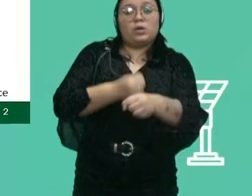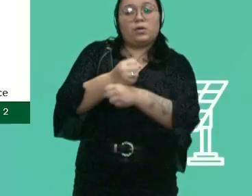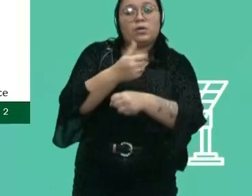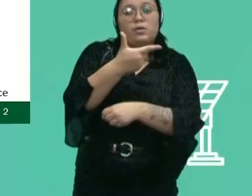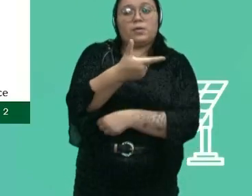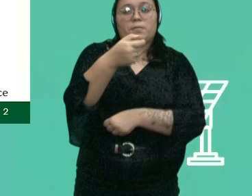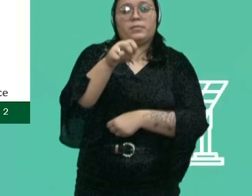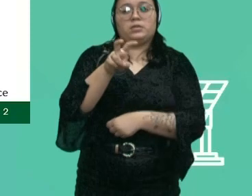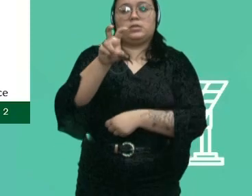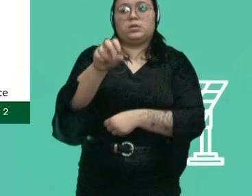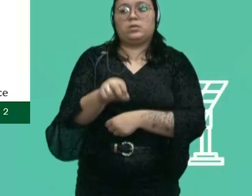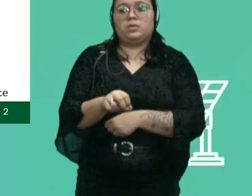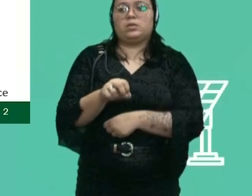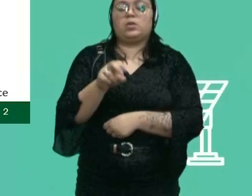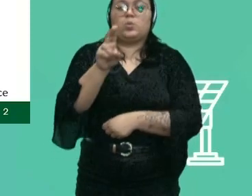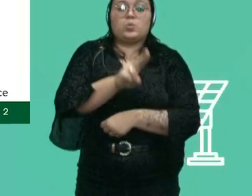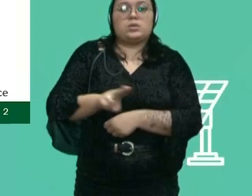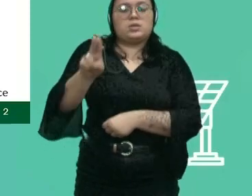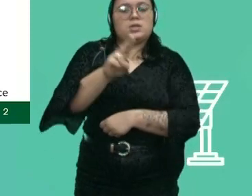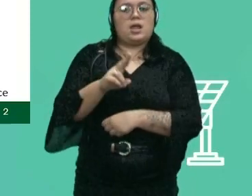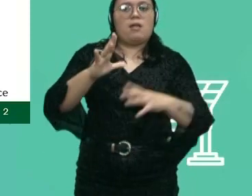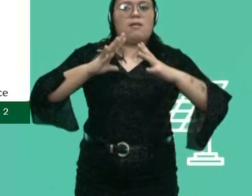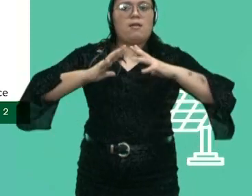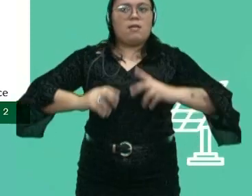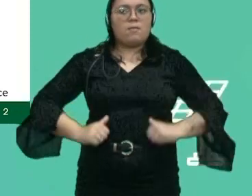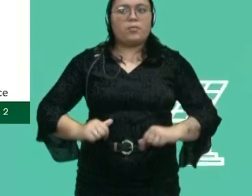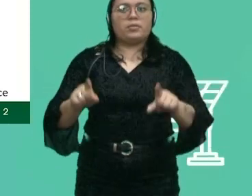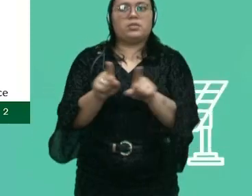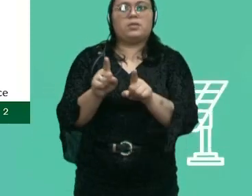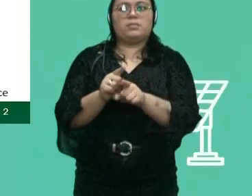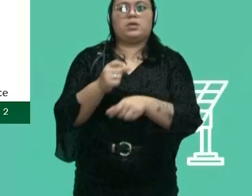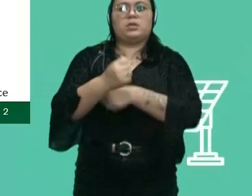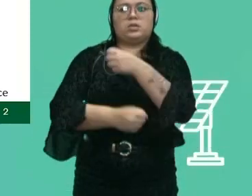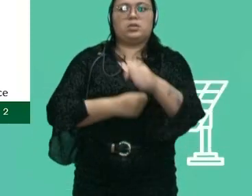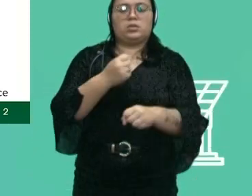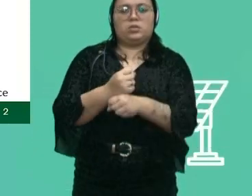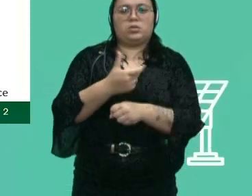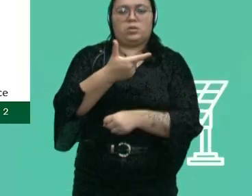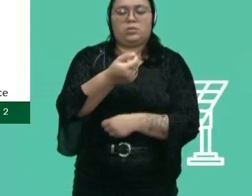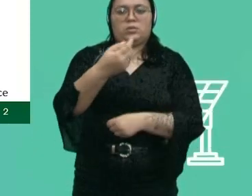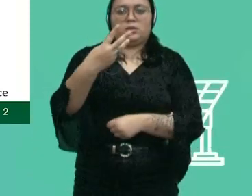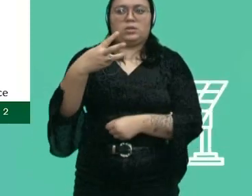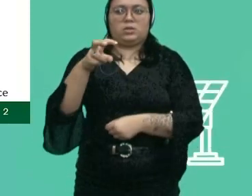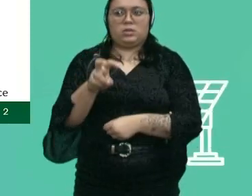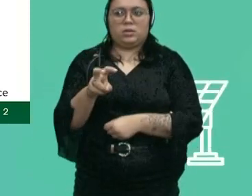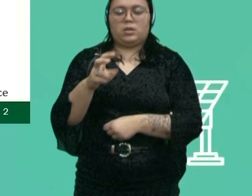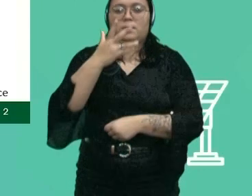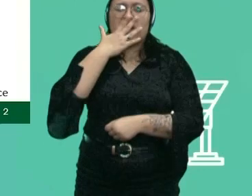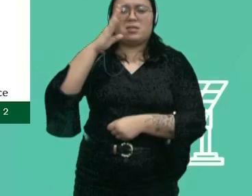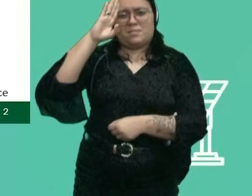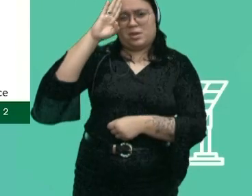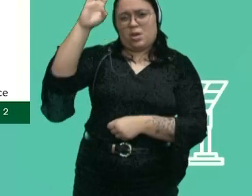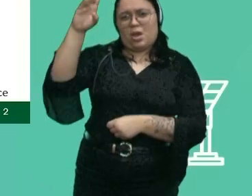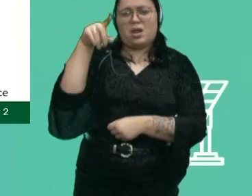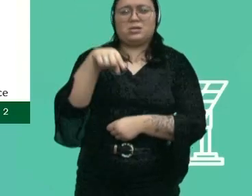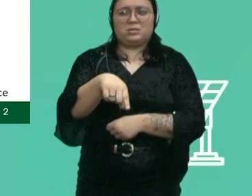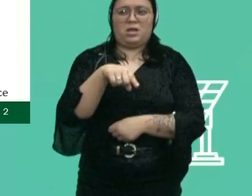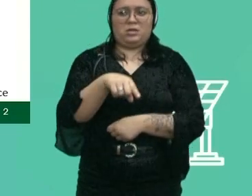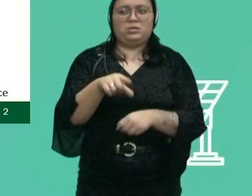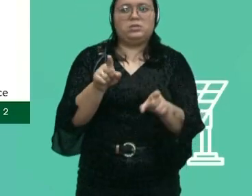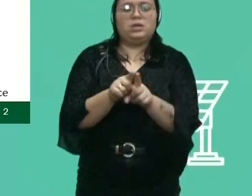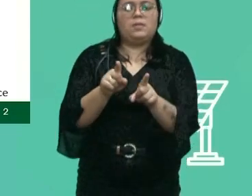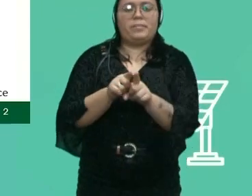call environmental and energy justice. This is a very high priority, Justice 40, where 40% of specific federal benefits